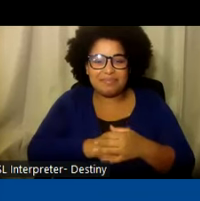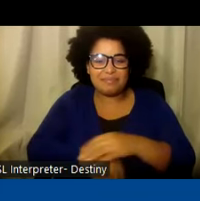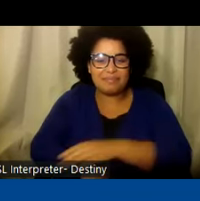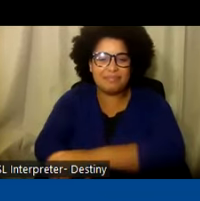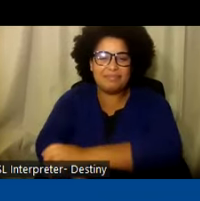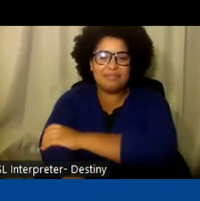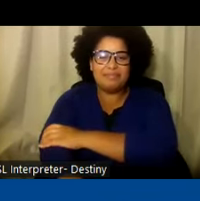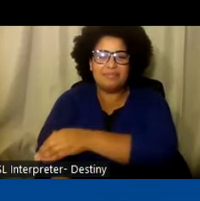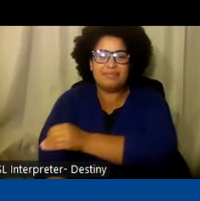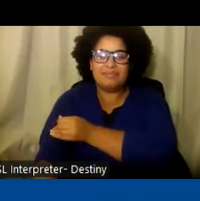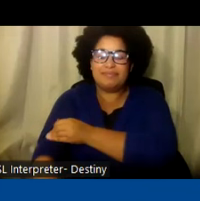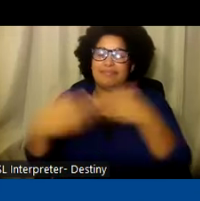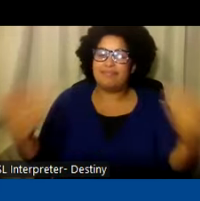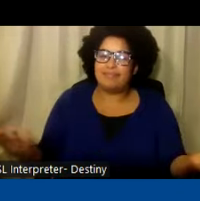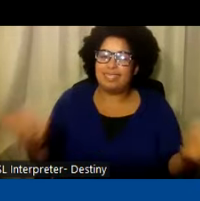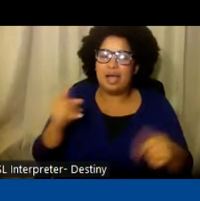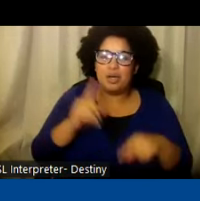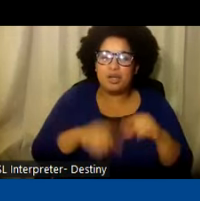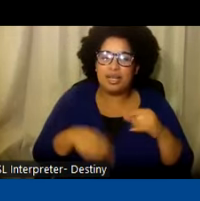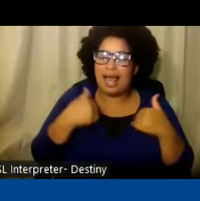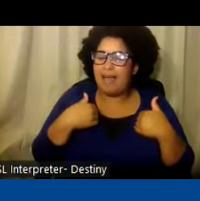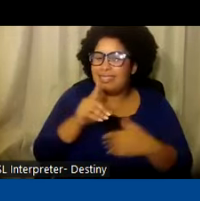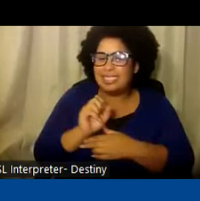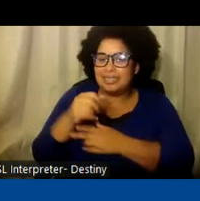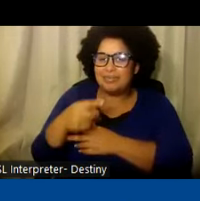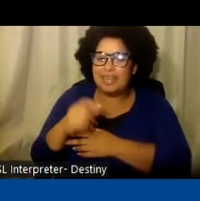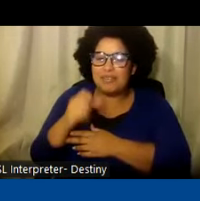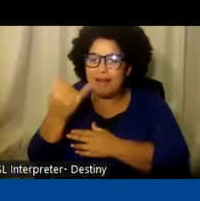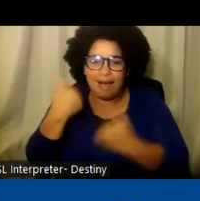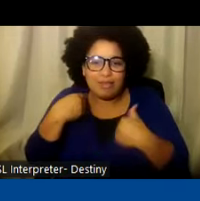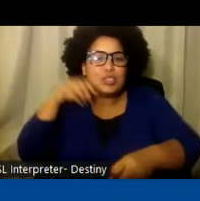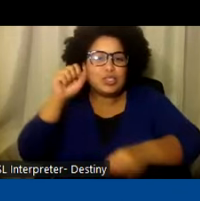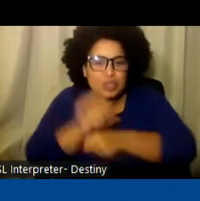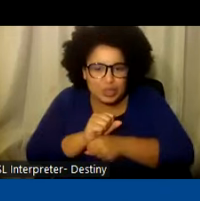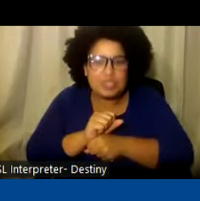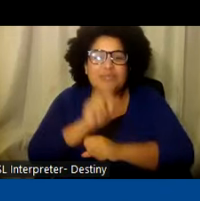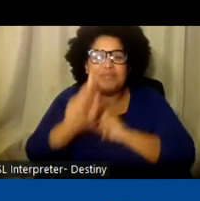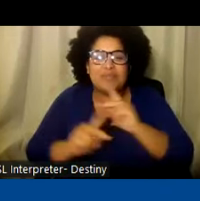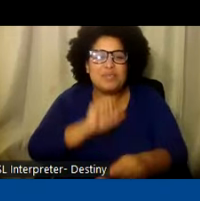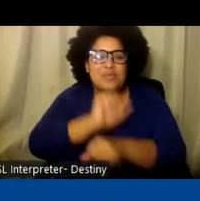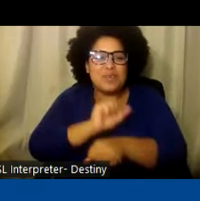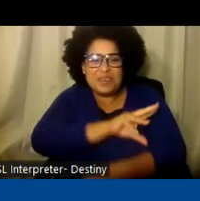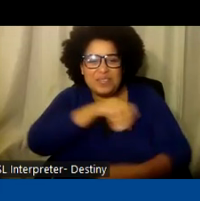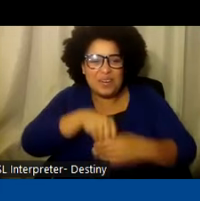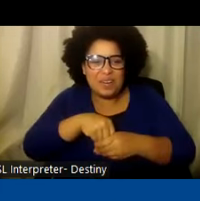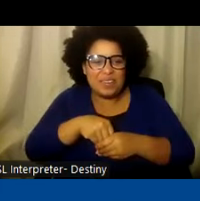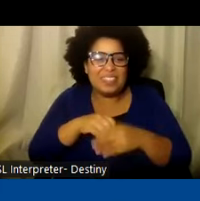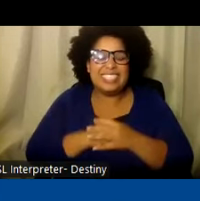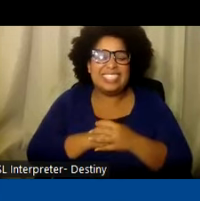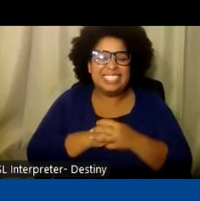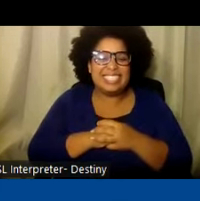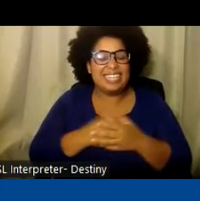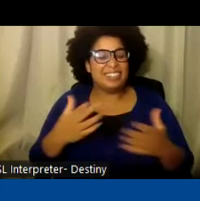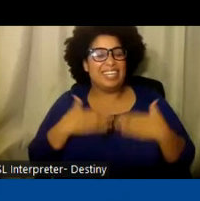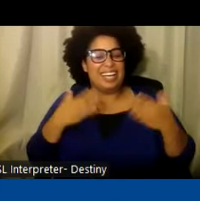Now, we knew we couldn't have a DSP webinar without hearing from our disability workforce themselves. So next, I have the great pleasure